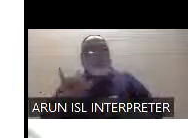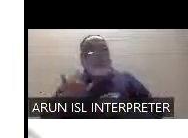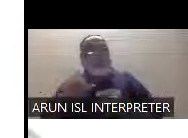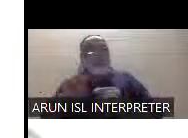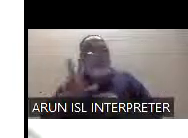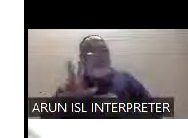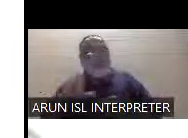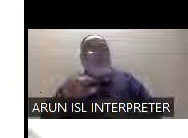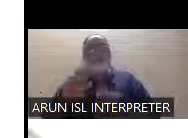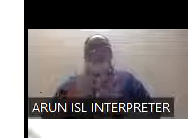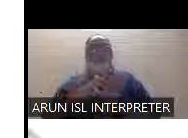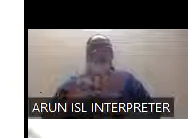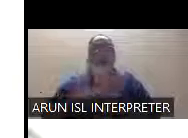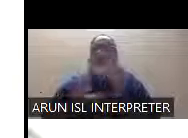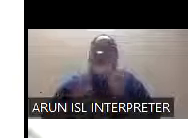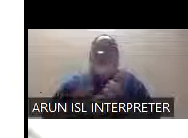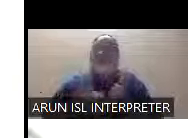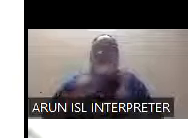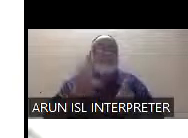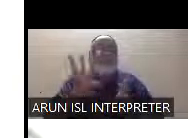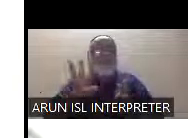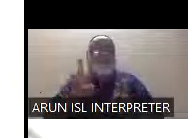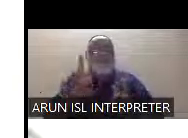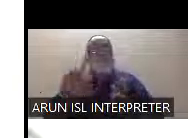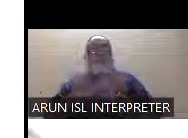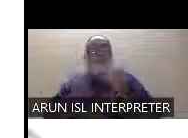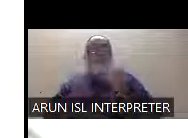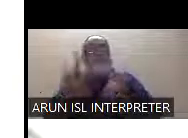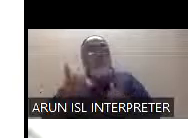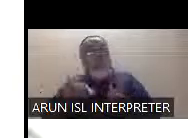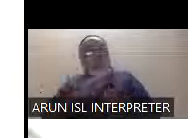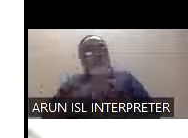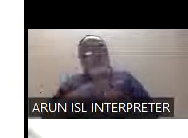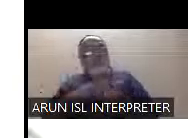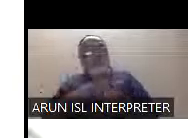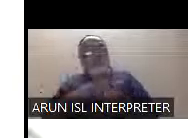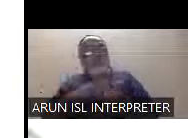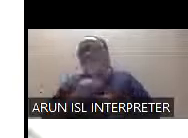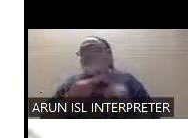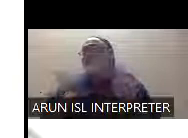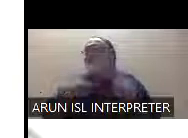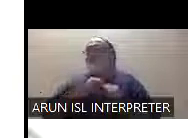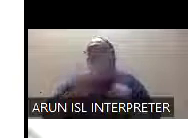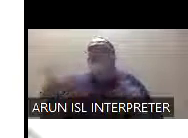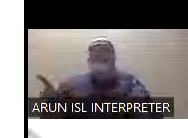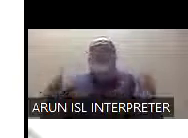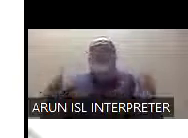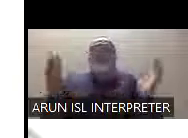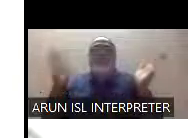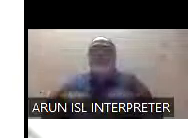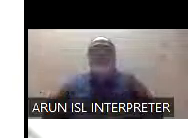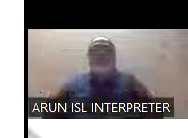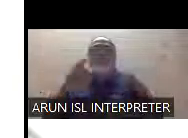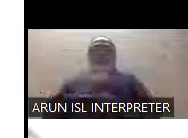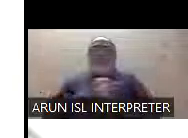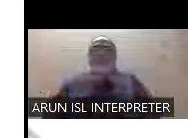also, but these have all failed in the sense that hardly, 30-40% of the work is completed